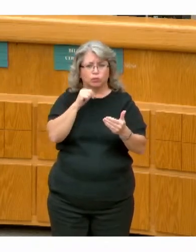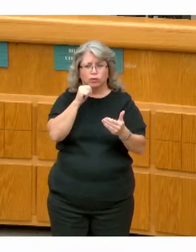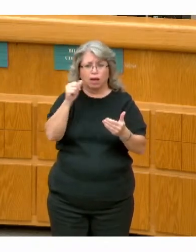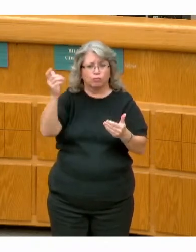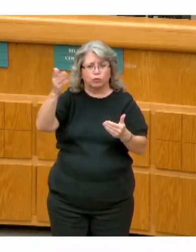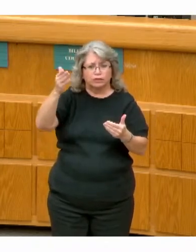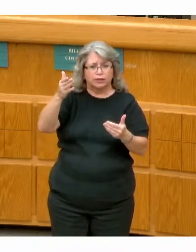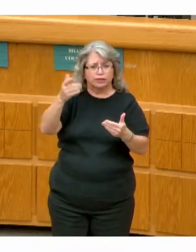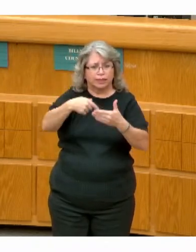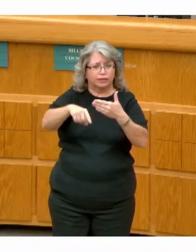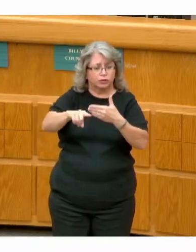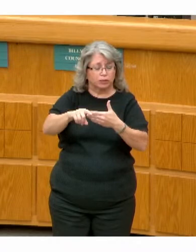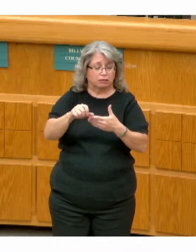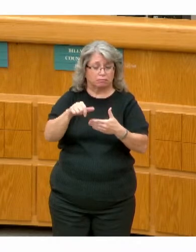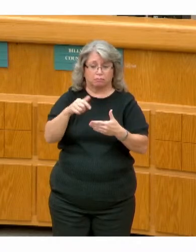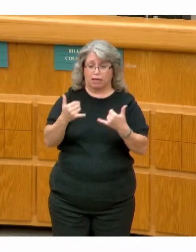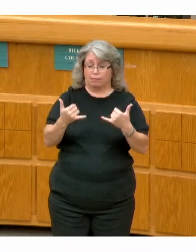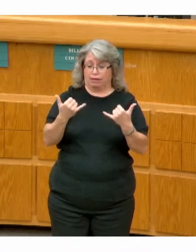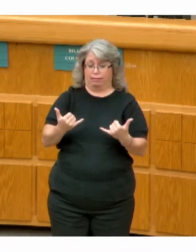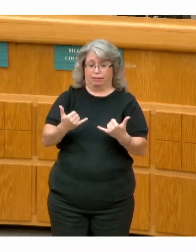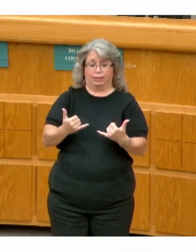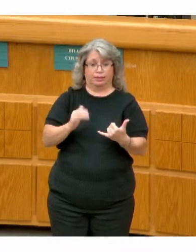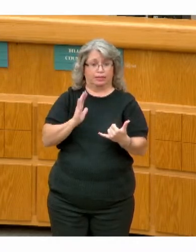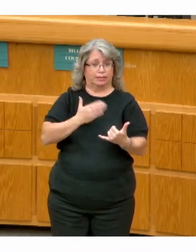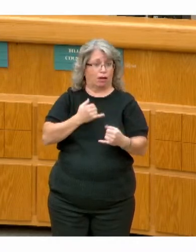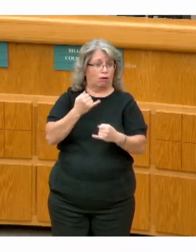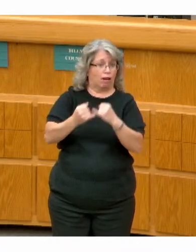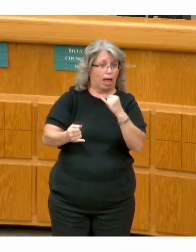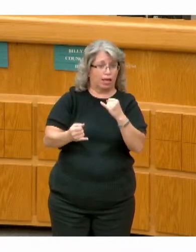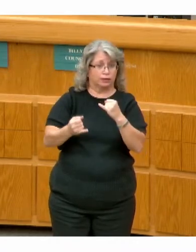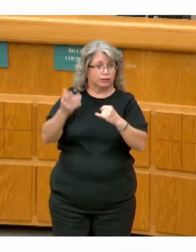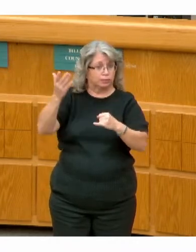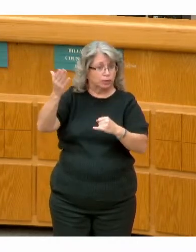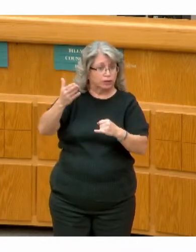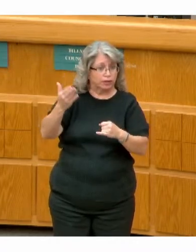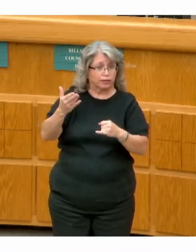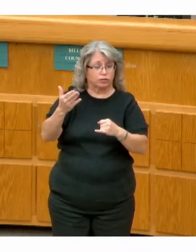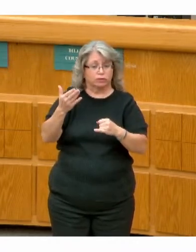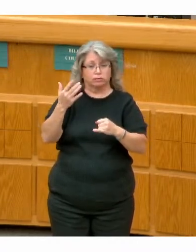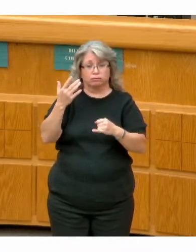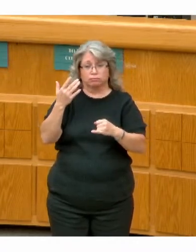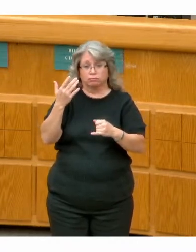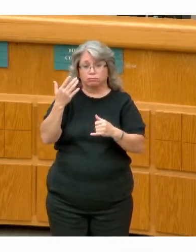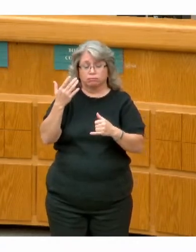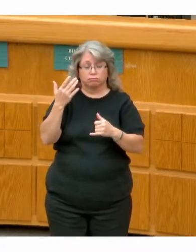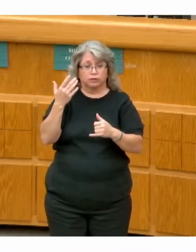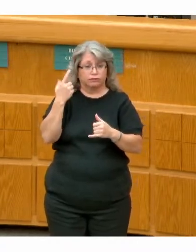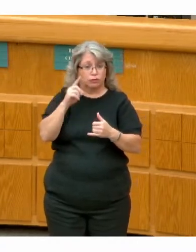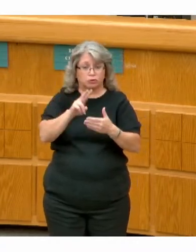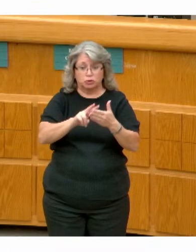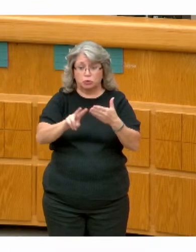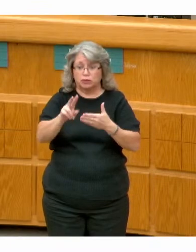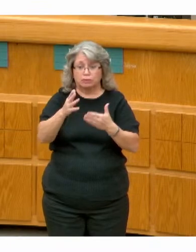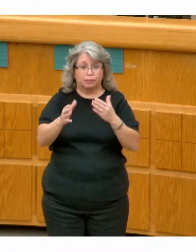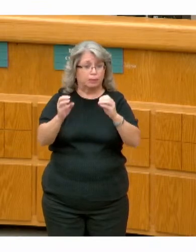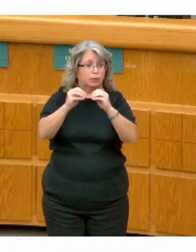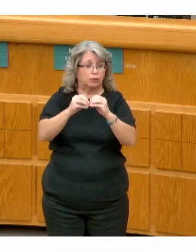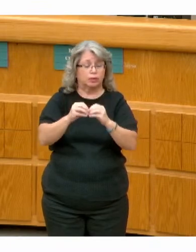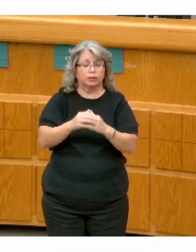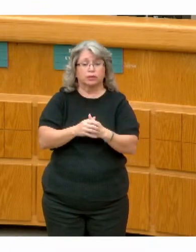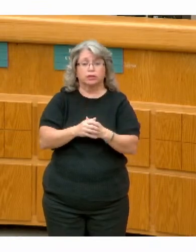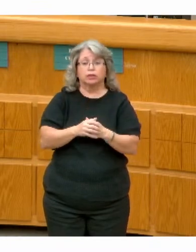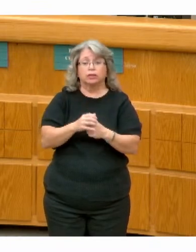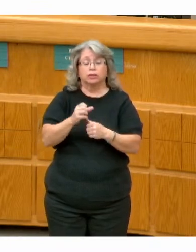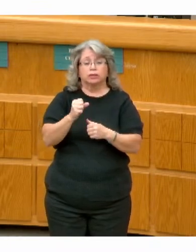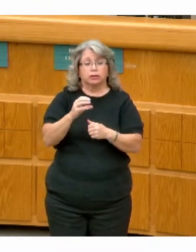this potentially could be the last presentation for at least 2 weeks, if not longer. And I recommend following the advice of these